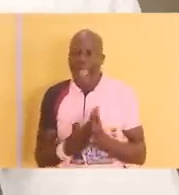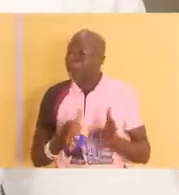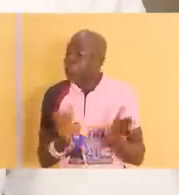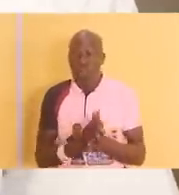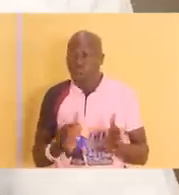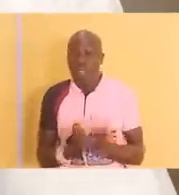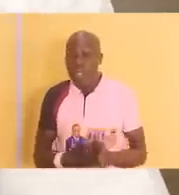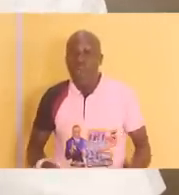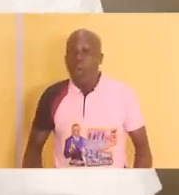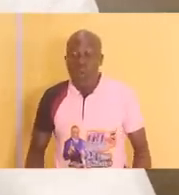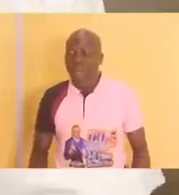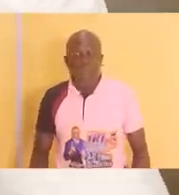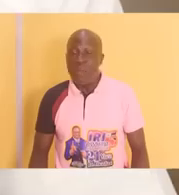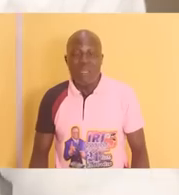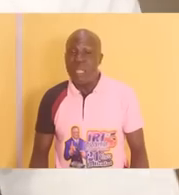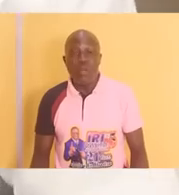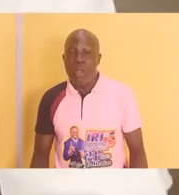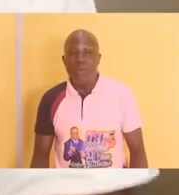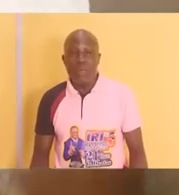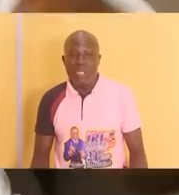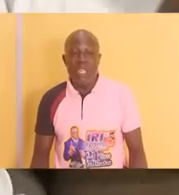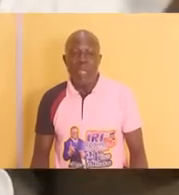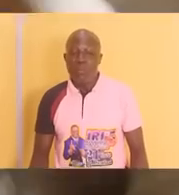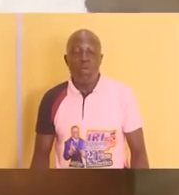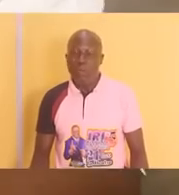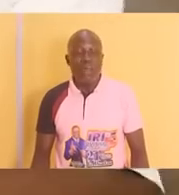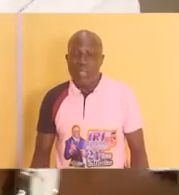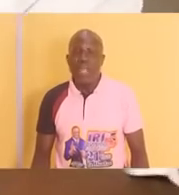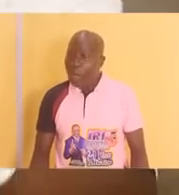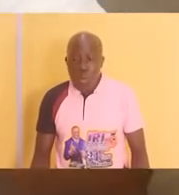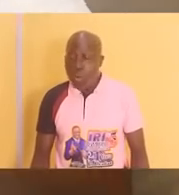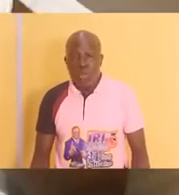ko de ja na ka ba ni ko ni ba ye ko sa ba o ya de